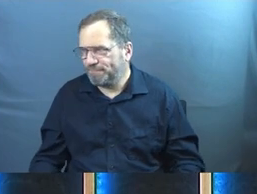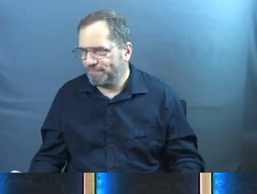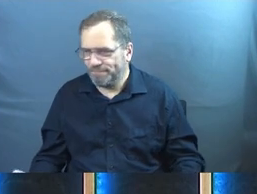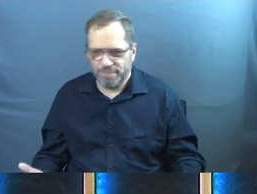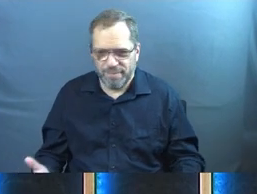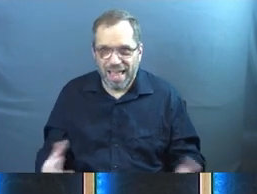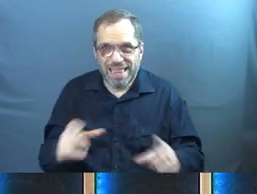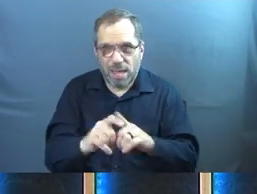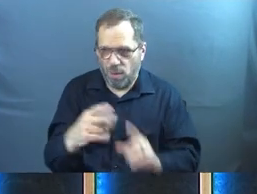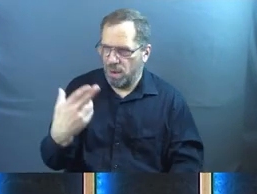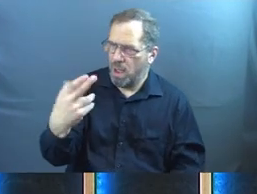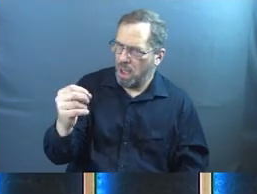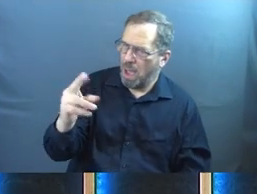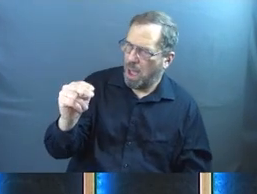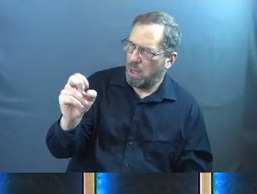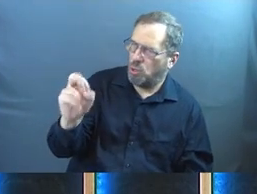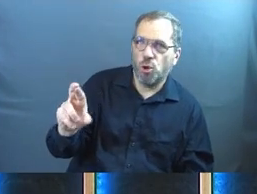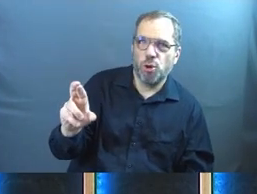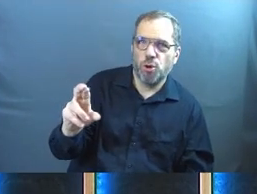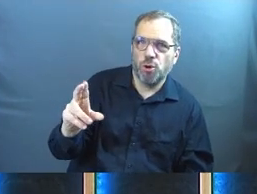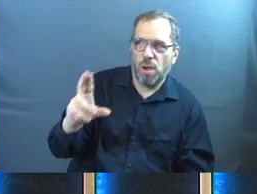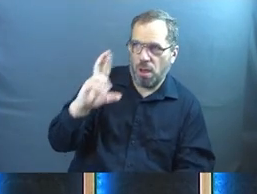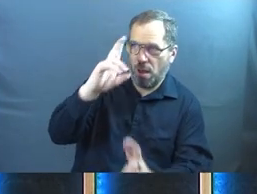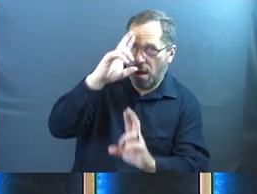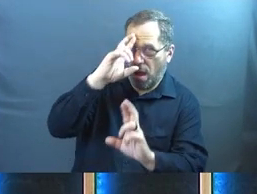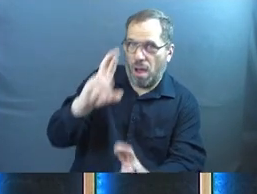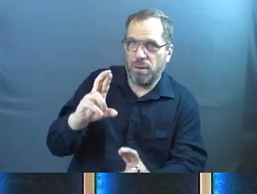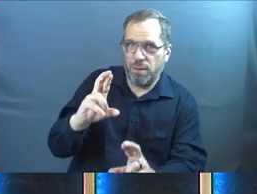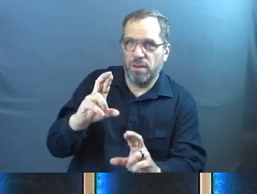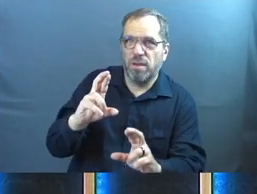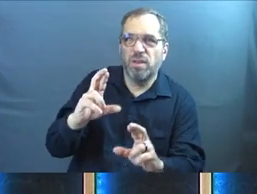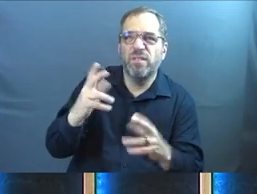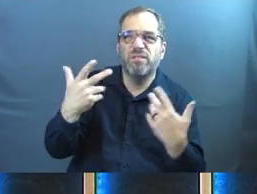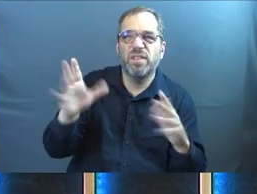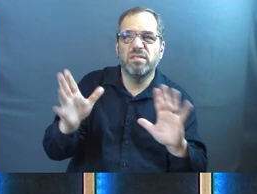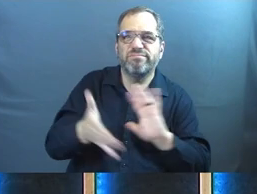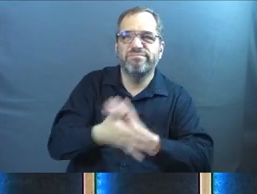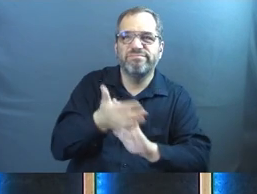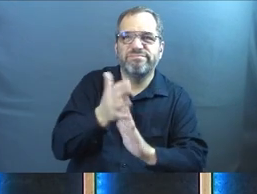That word honor, you kind of stop doing that.